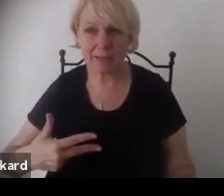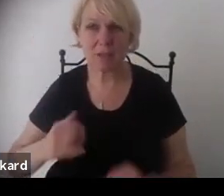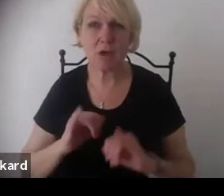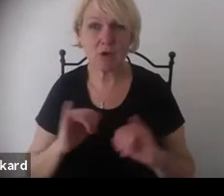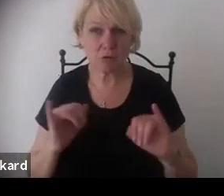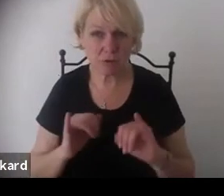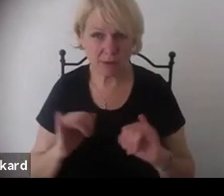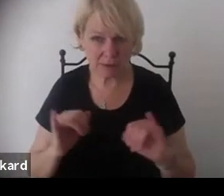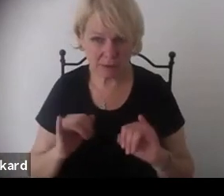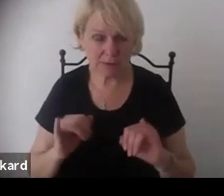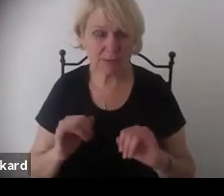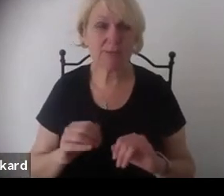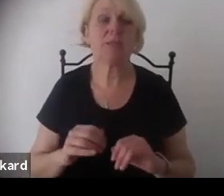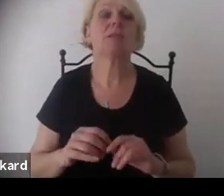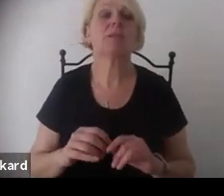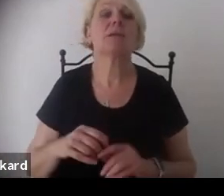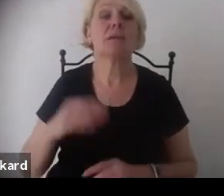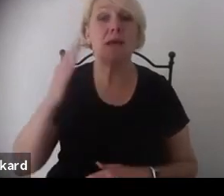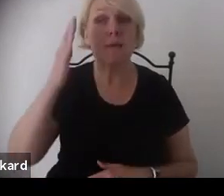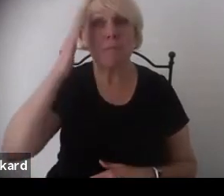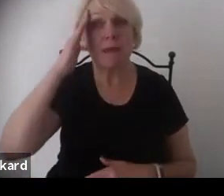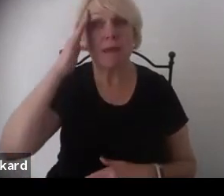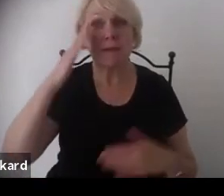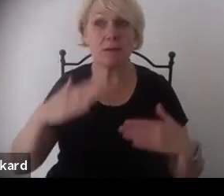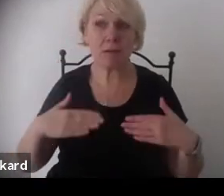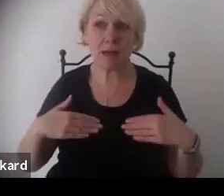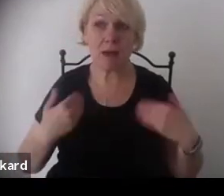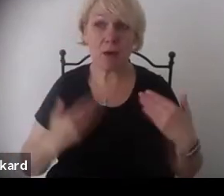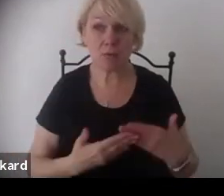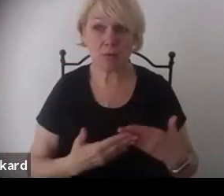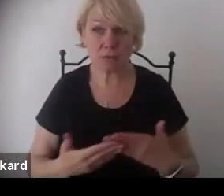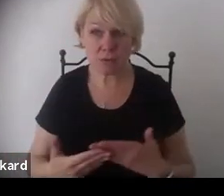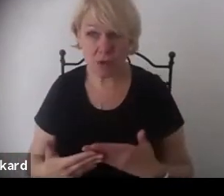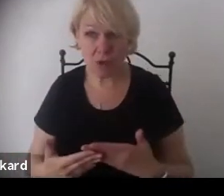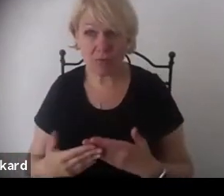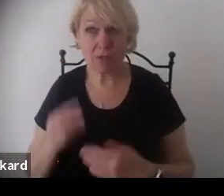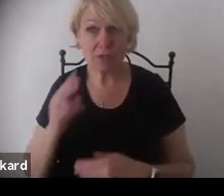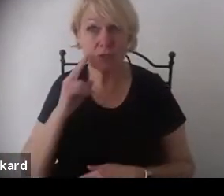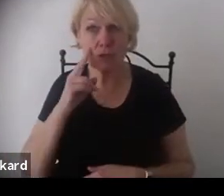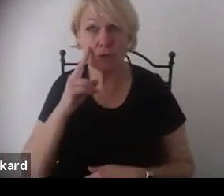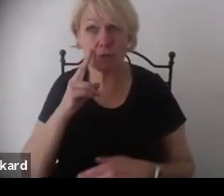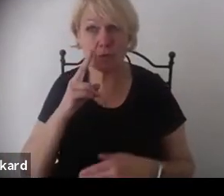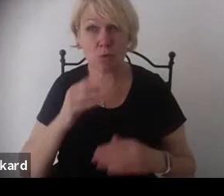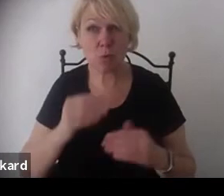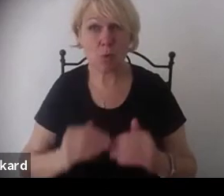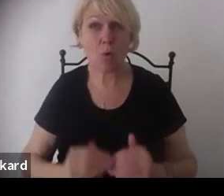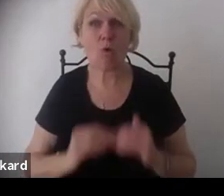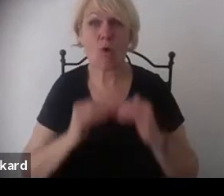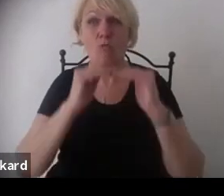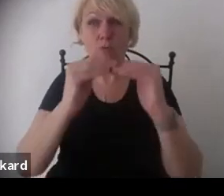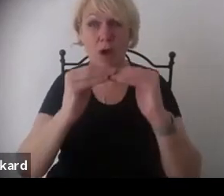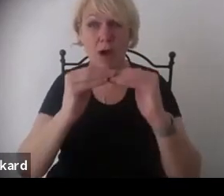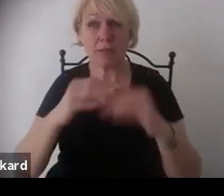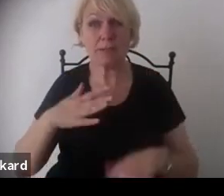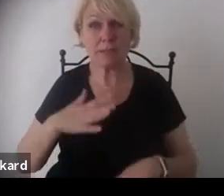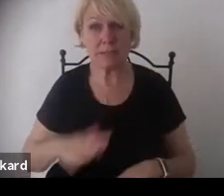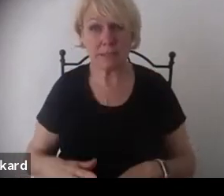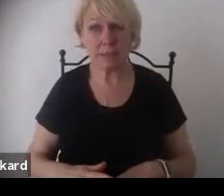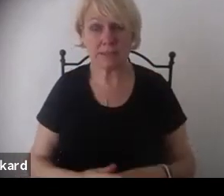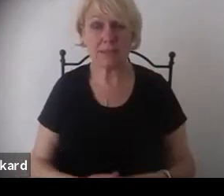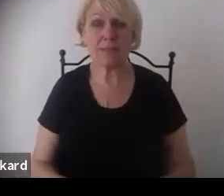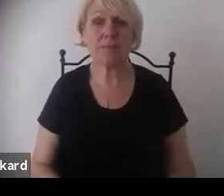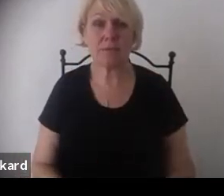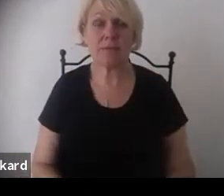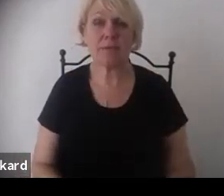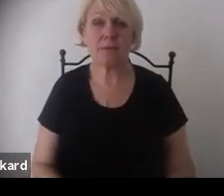saw an impact, and it took 2 or 3 years for that to work through in terms of the extra demand